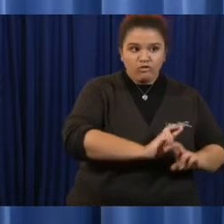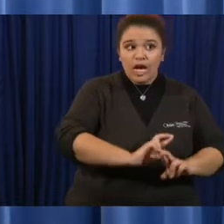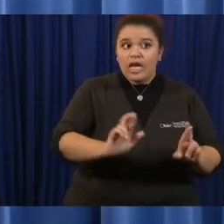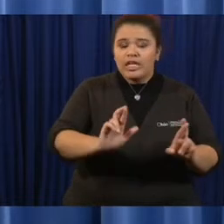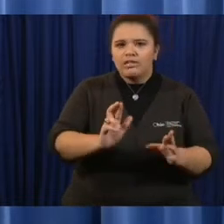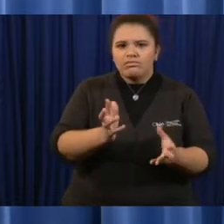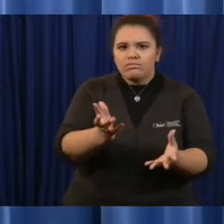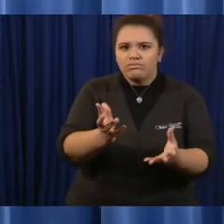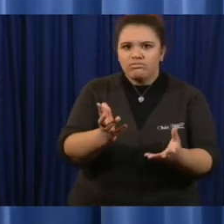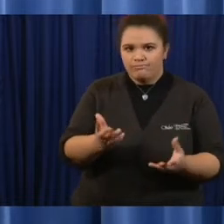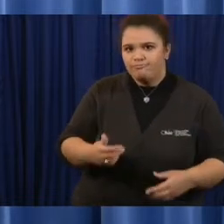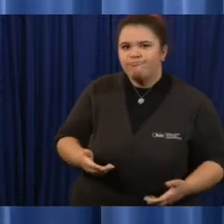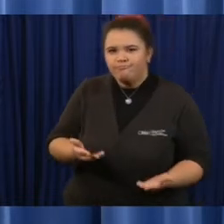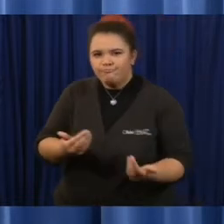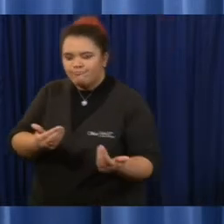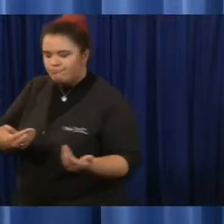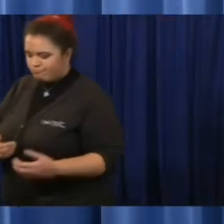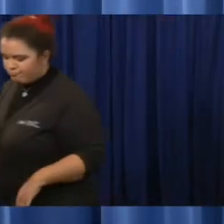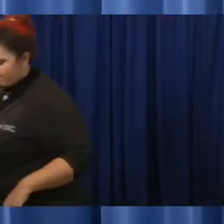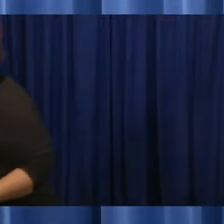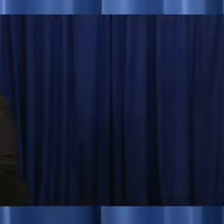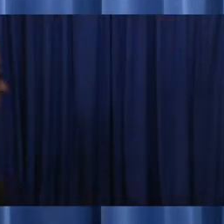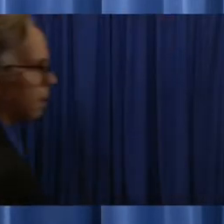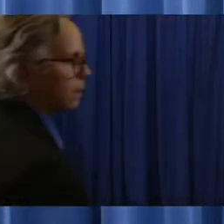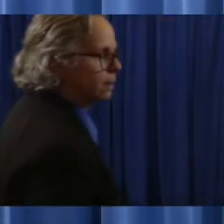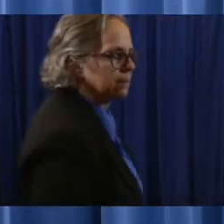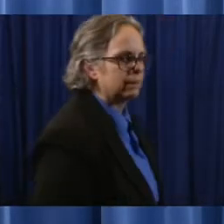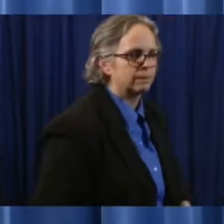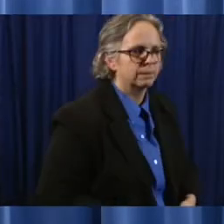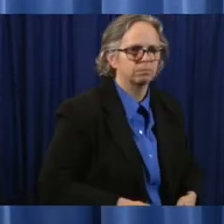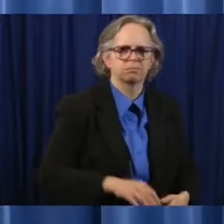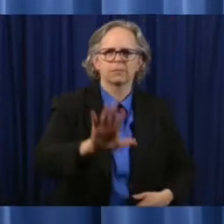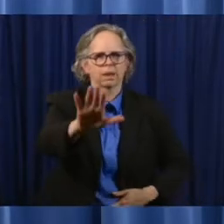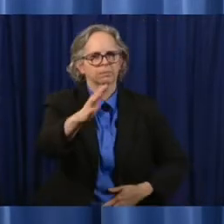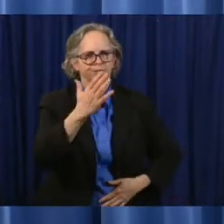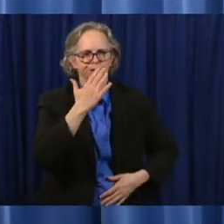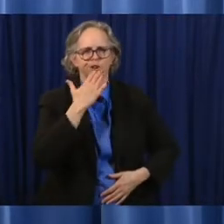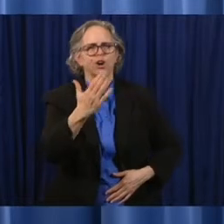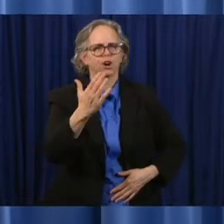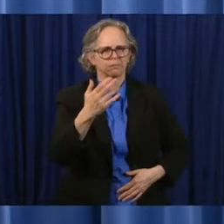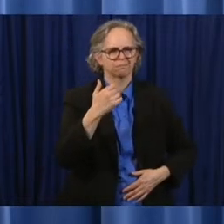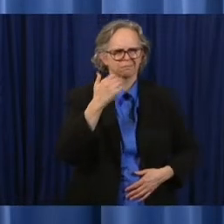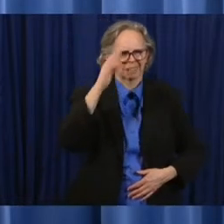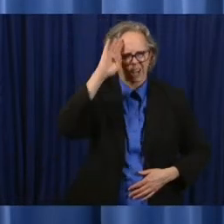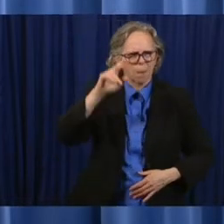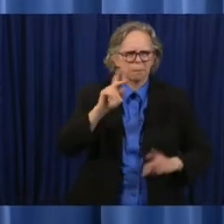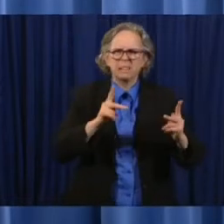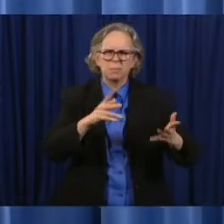We want to lay this out, and that's a very good question. I understand that people are frustrated.